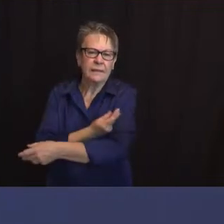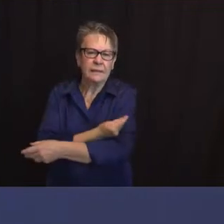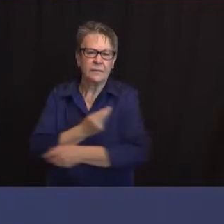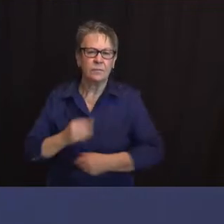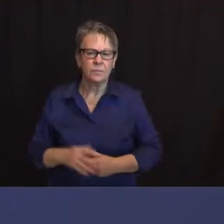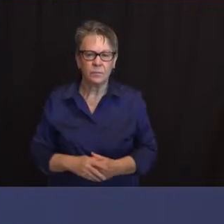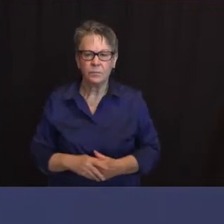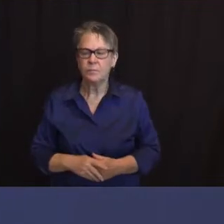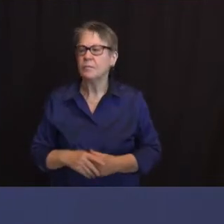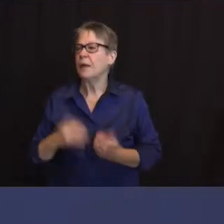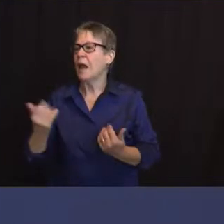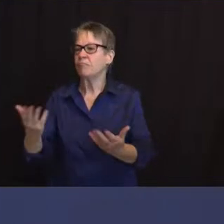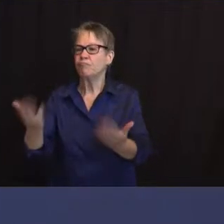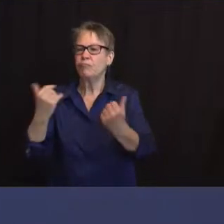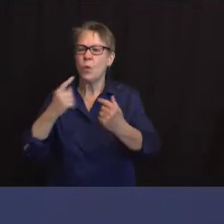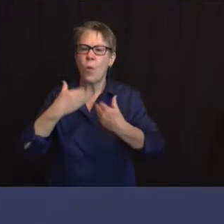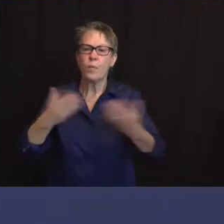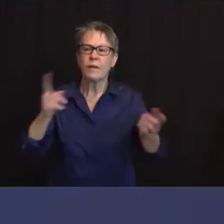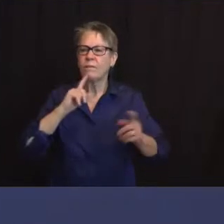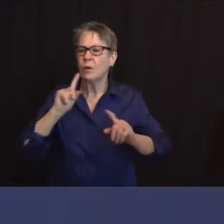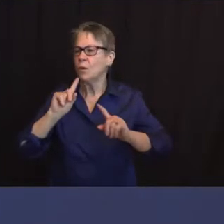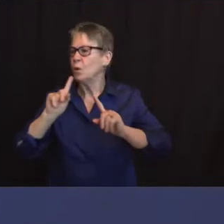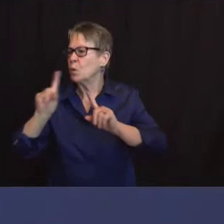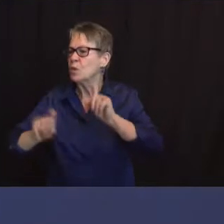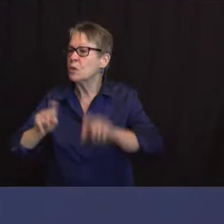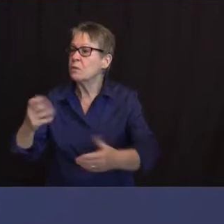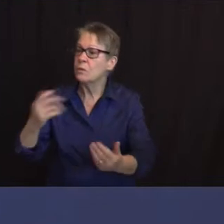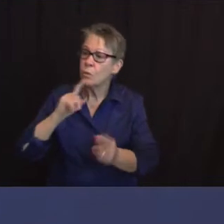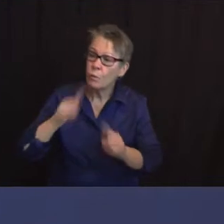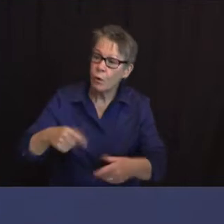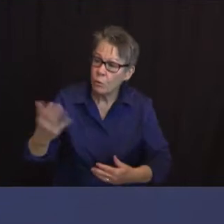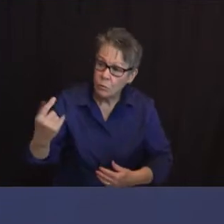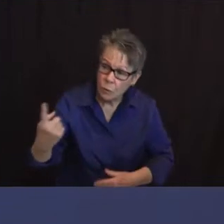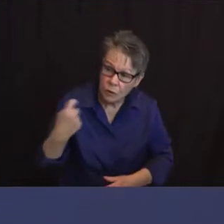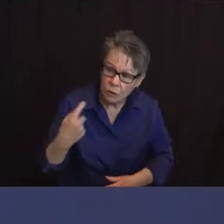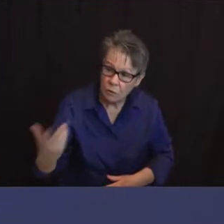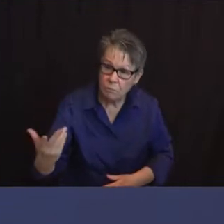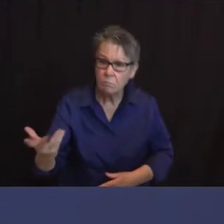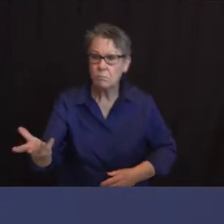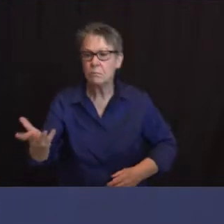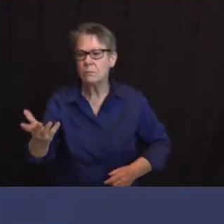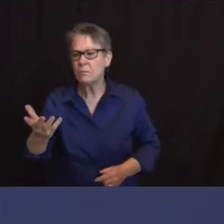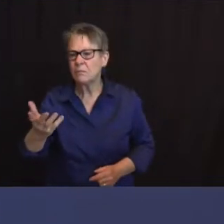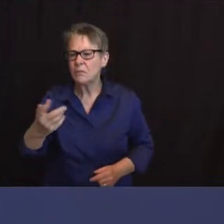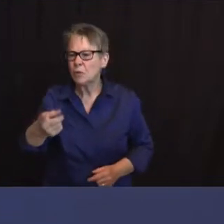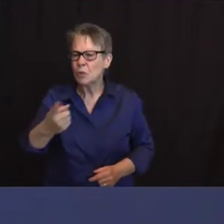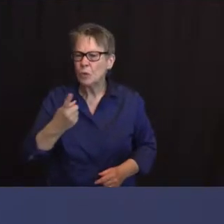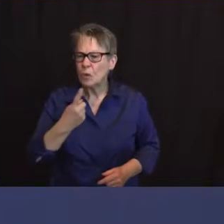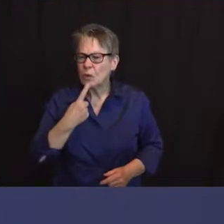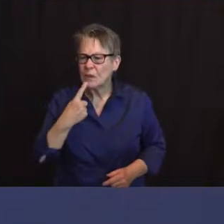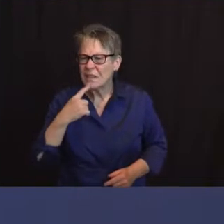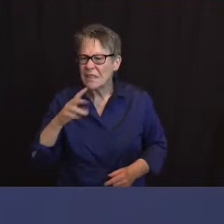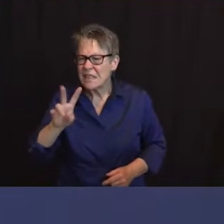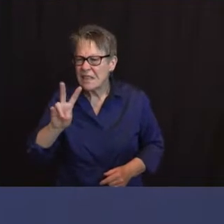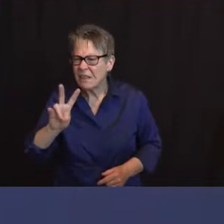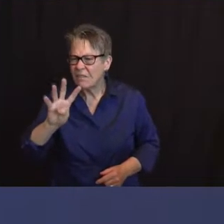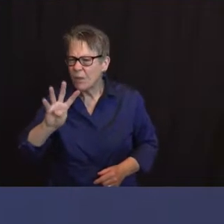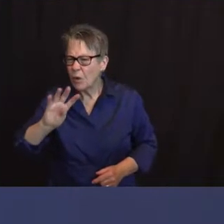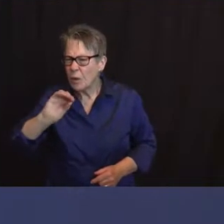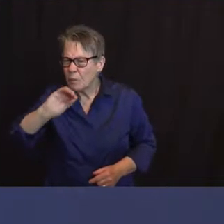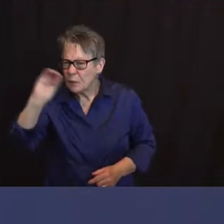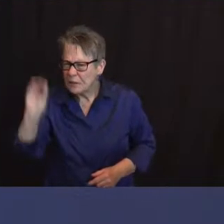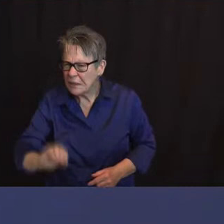you. Commissioner, you had mentioned, I believe, 74% of folks 65 and older have had at least one dose